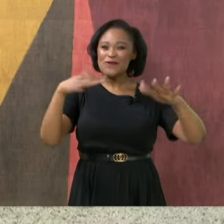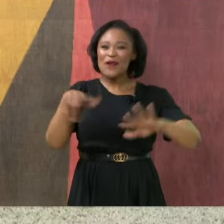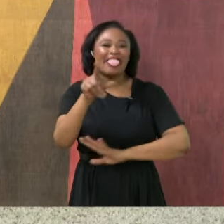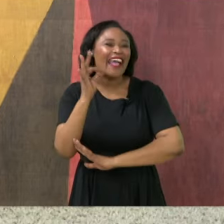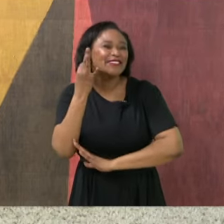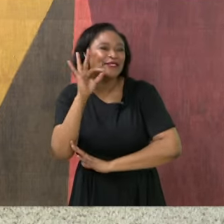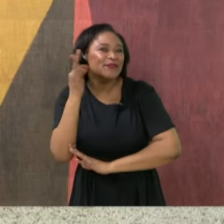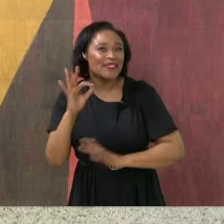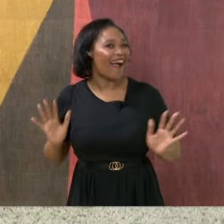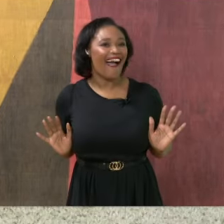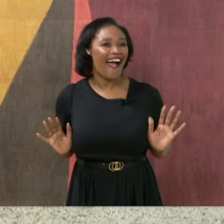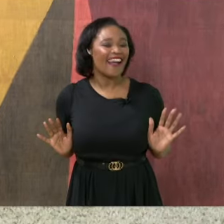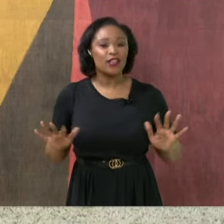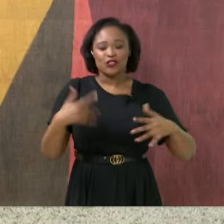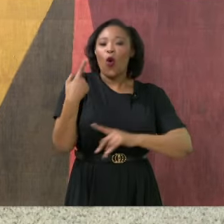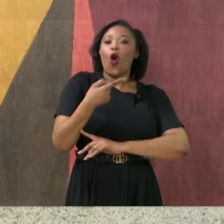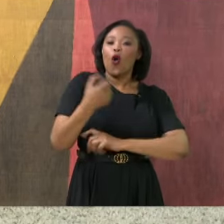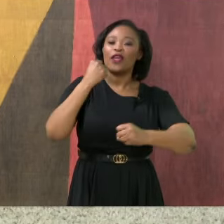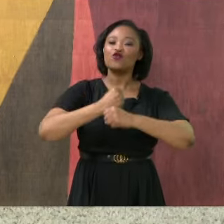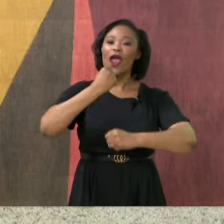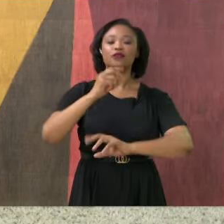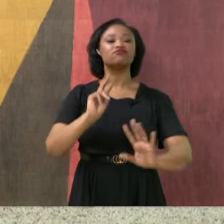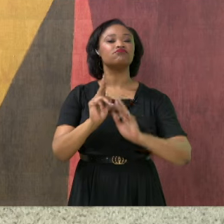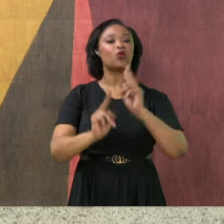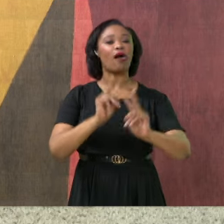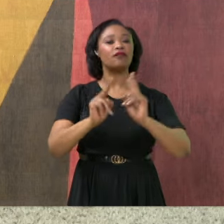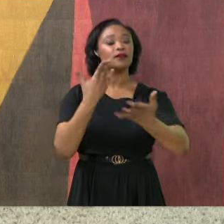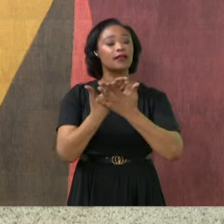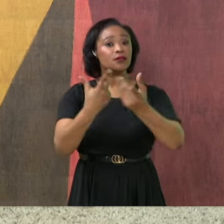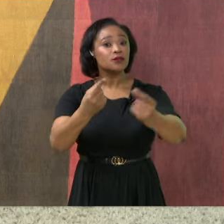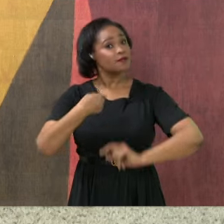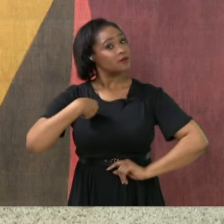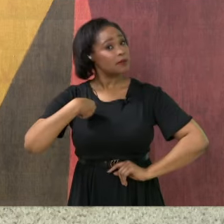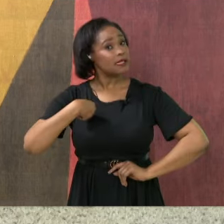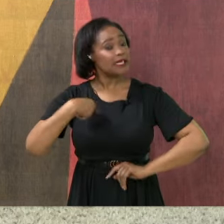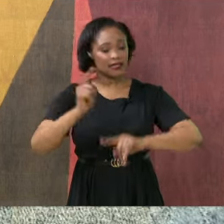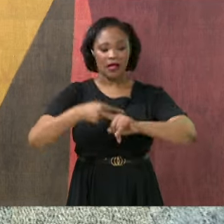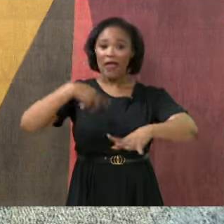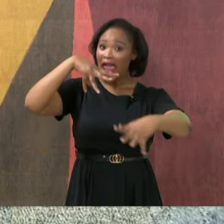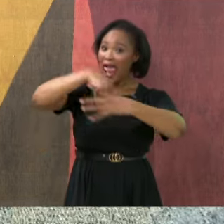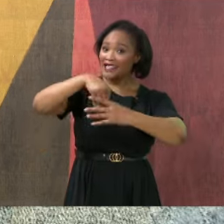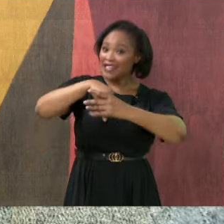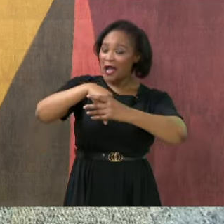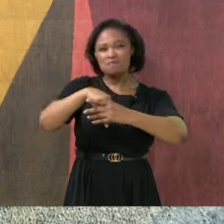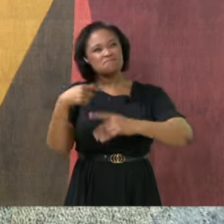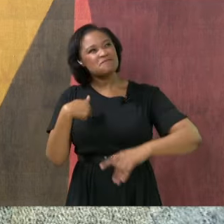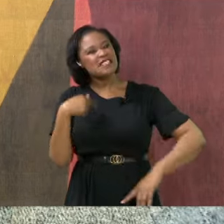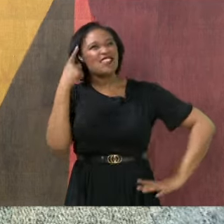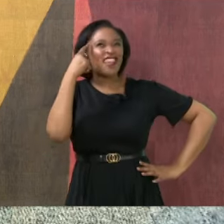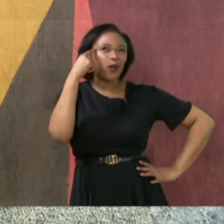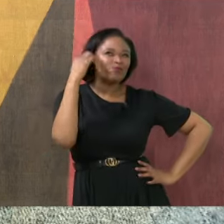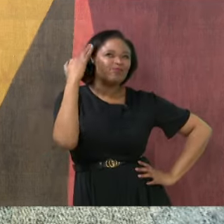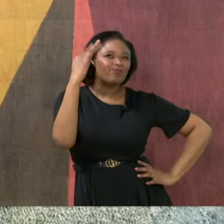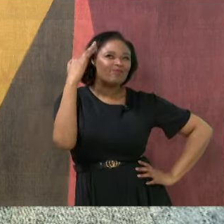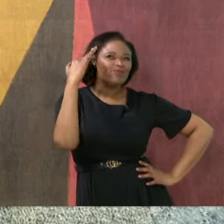No, it was only open to the matrix. Mm-hmm. And for me, when I entered, I did have this